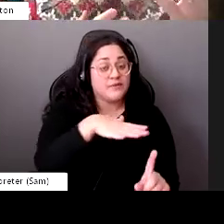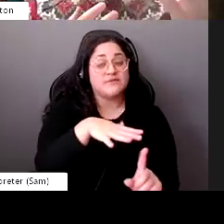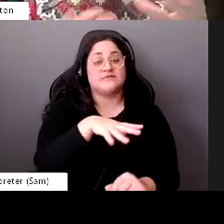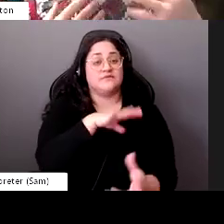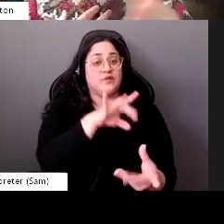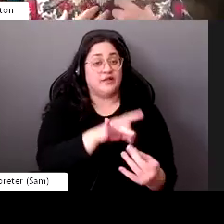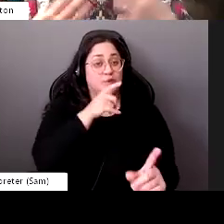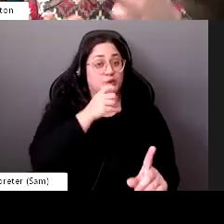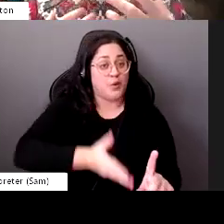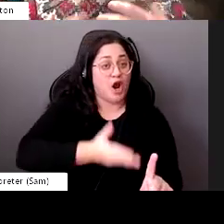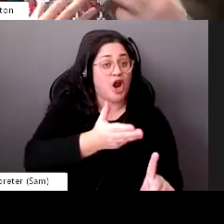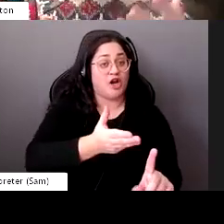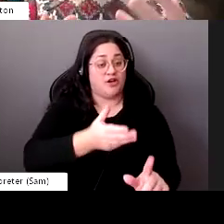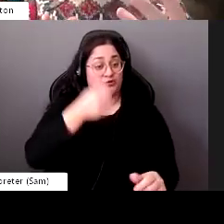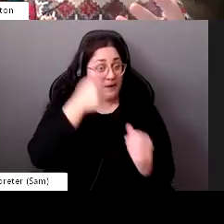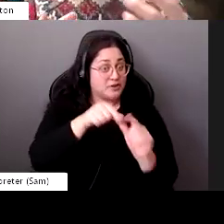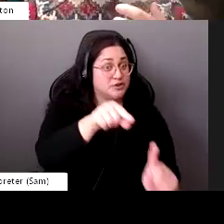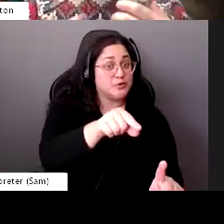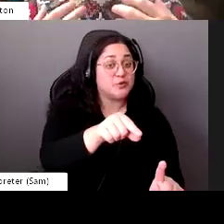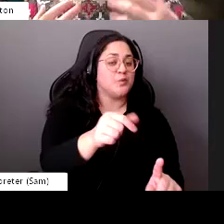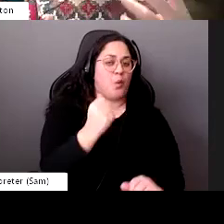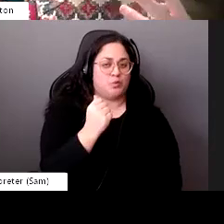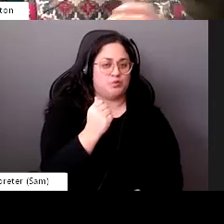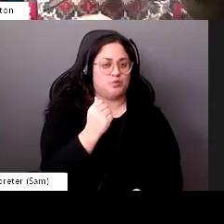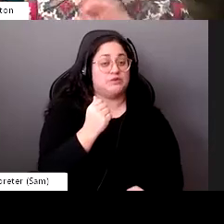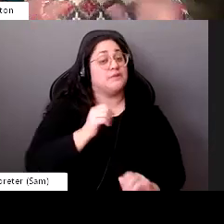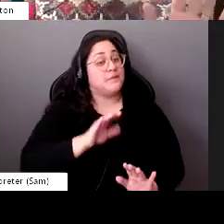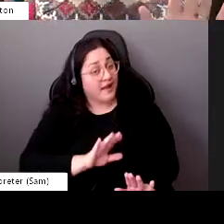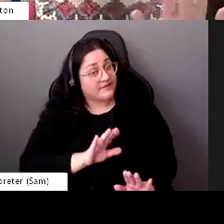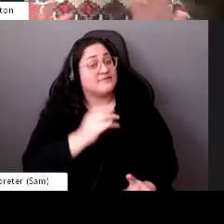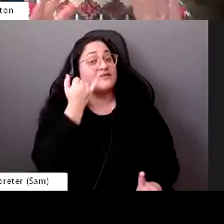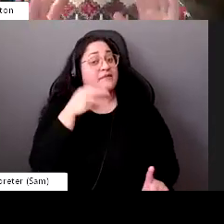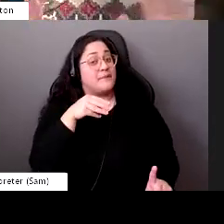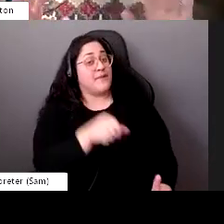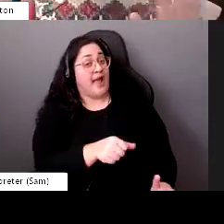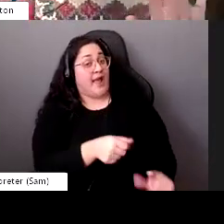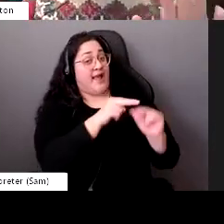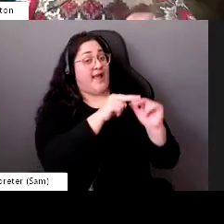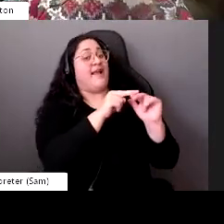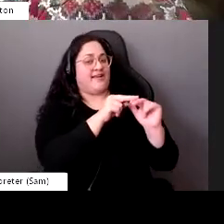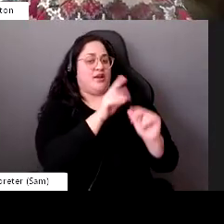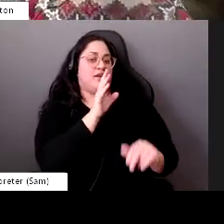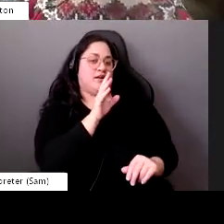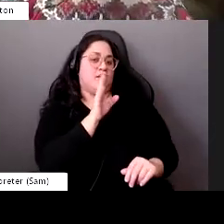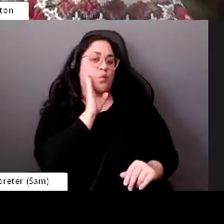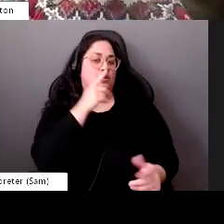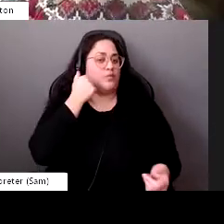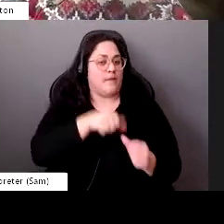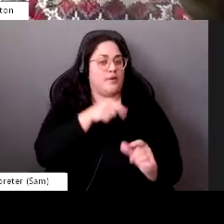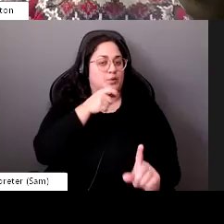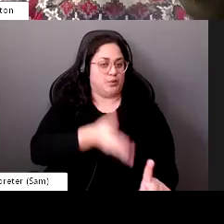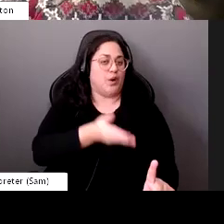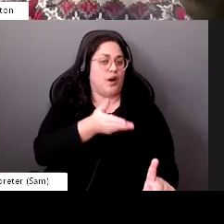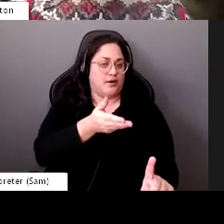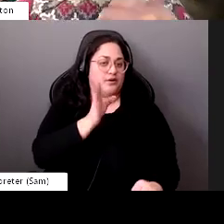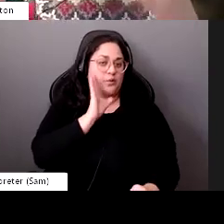going to be using today is the version that remembers who I am a lot. So it's nice. But the free version is really, really powerful as well. So don't worry